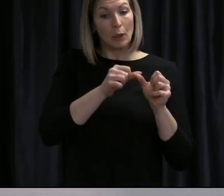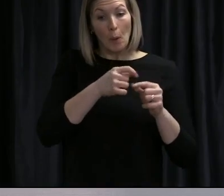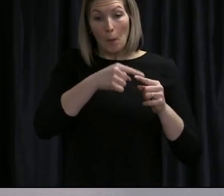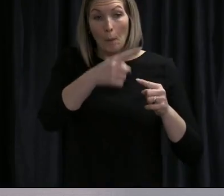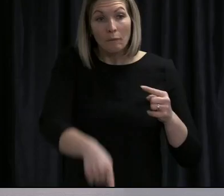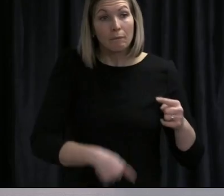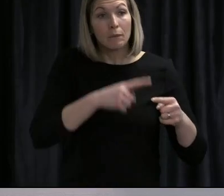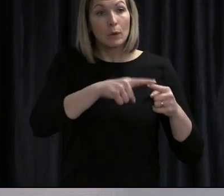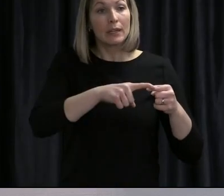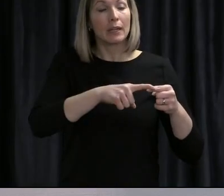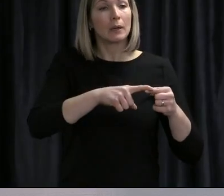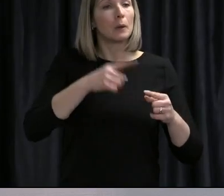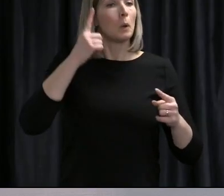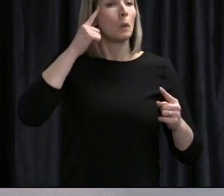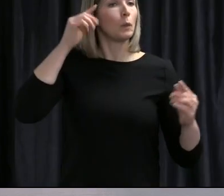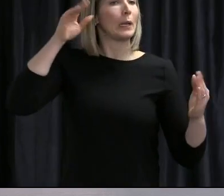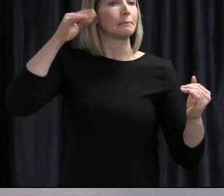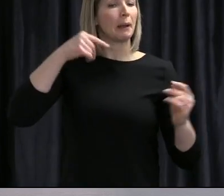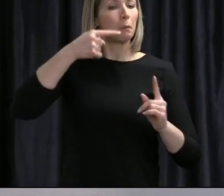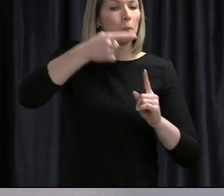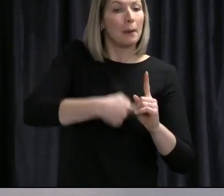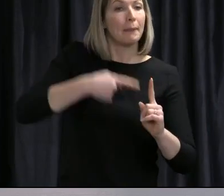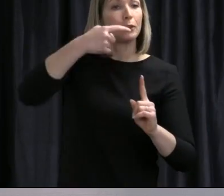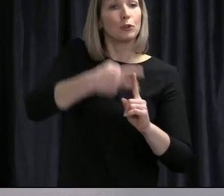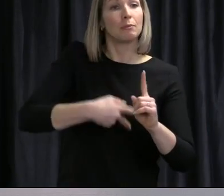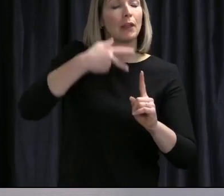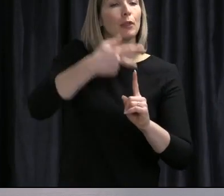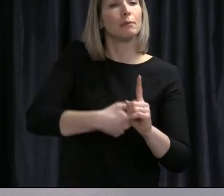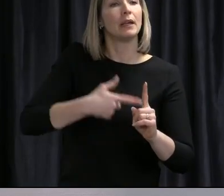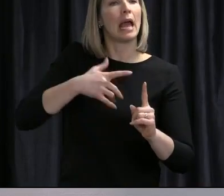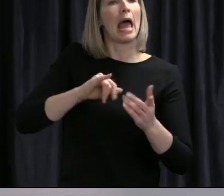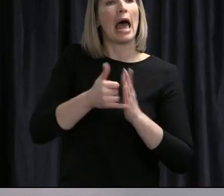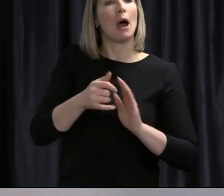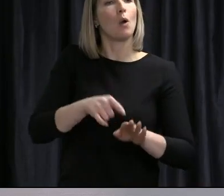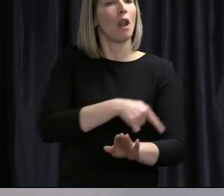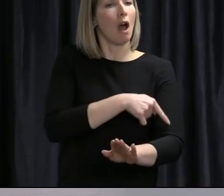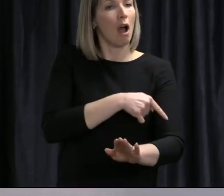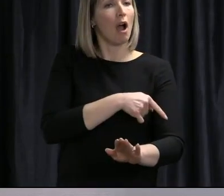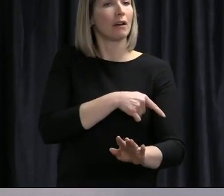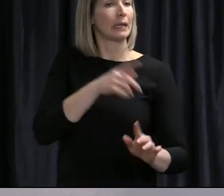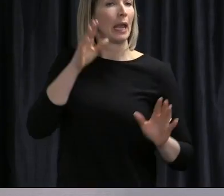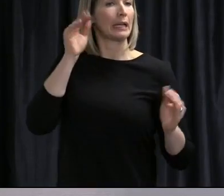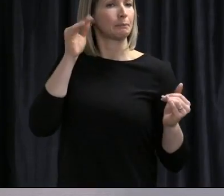2 months, 3 months? How long? That is a difficult